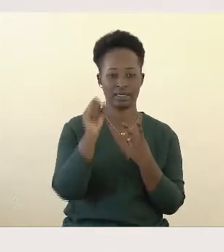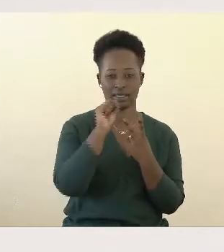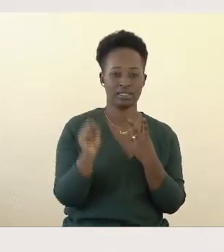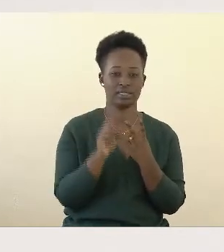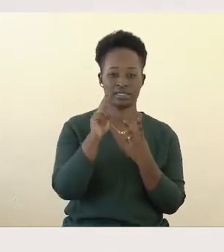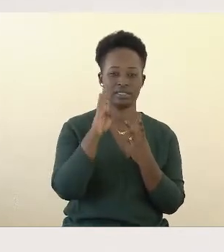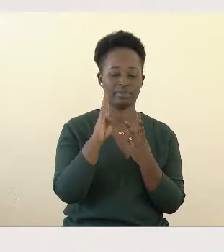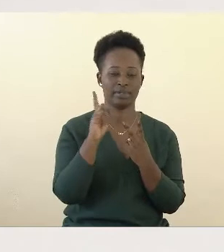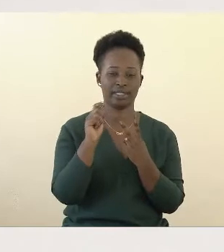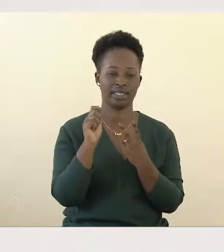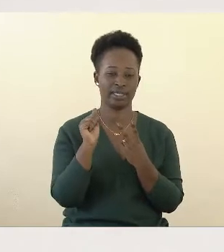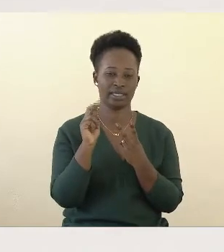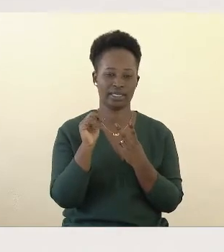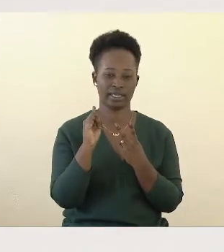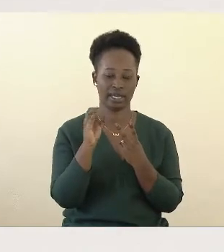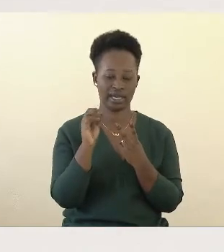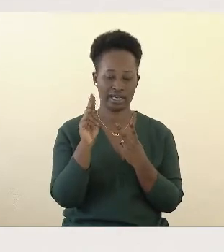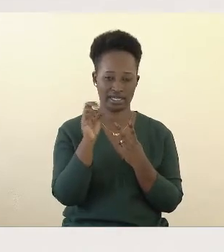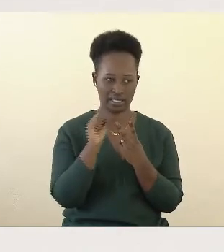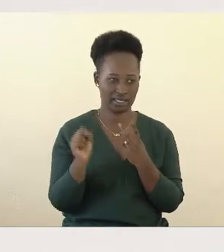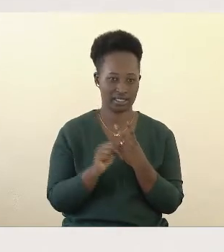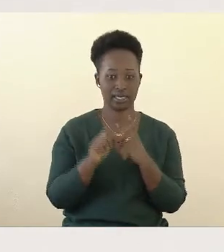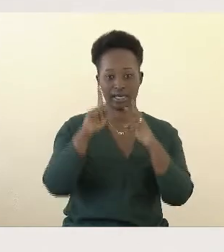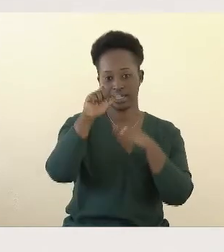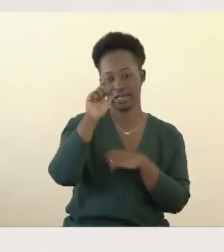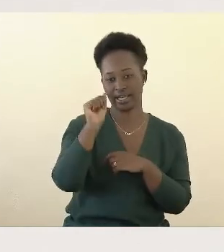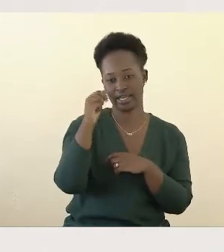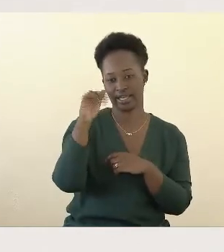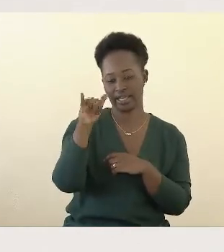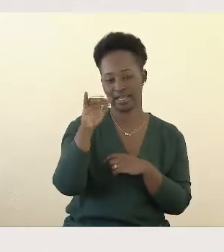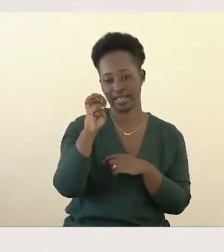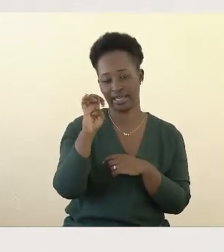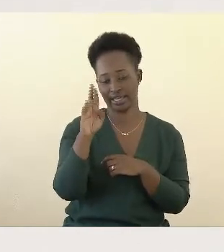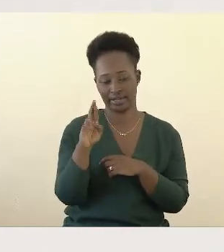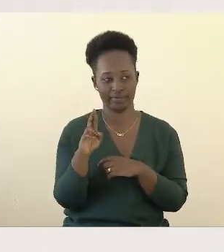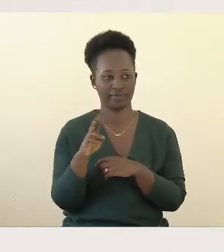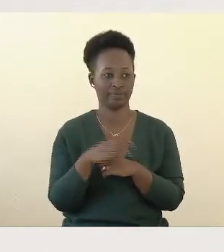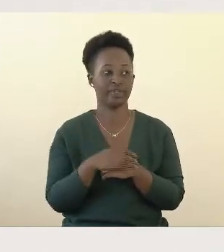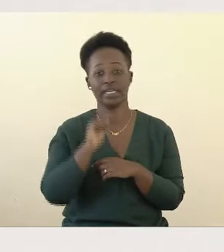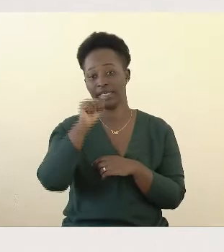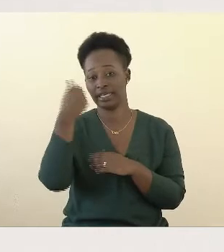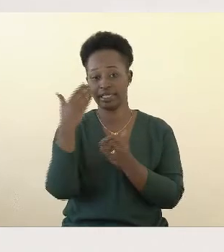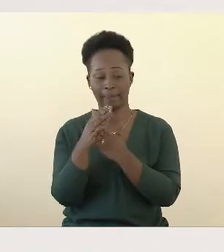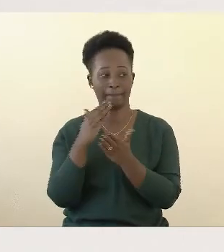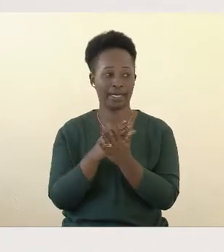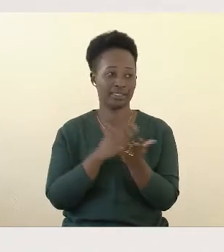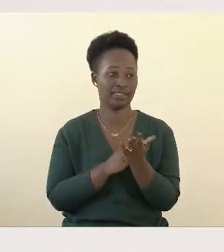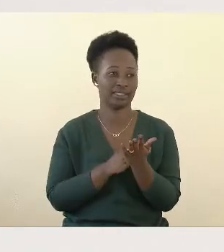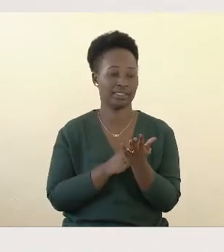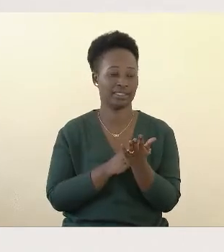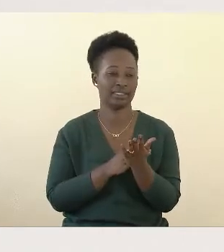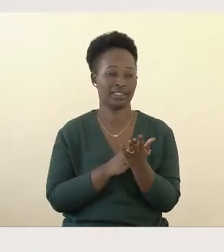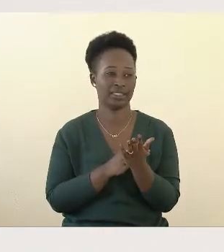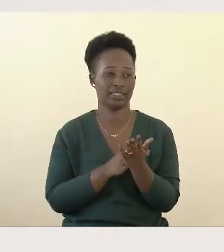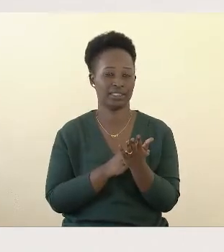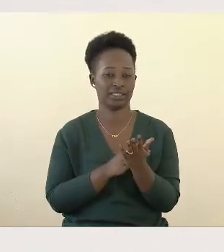subcutaneous layer. And subcutaneous layer is also found in the dermis. We also have other parts. As you can see, this is something that is